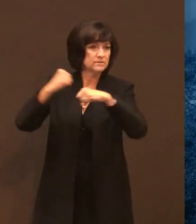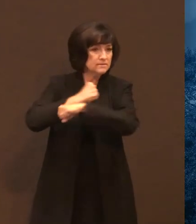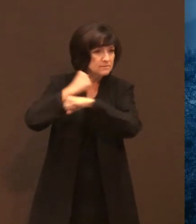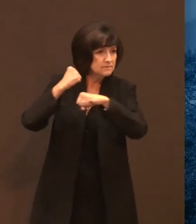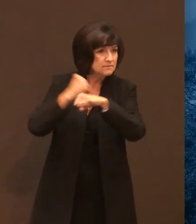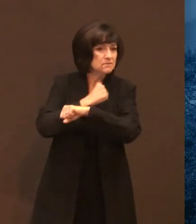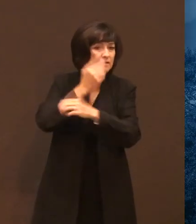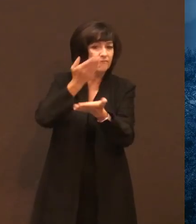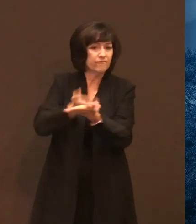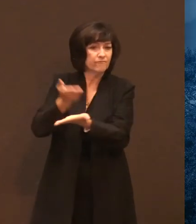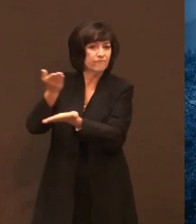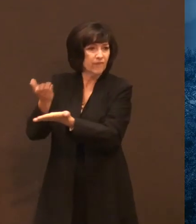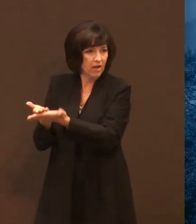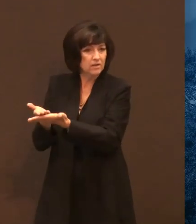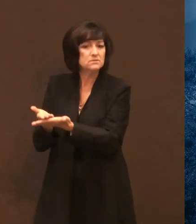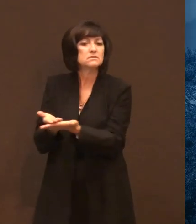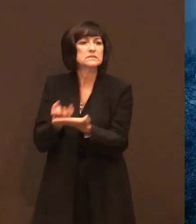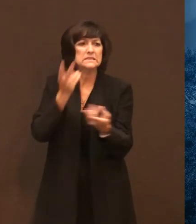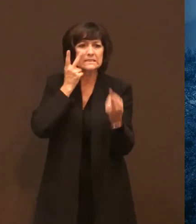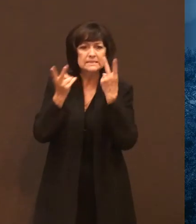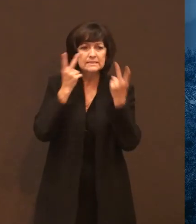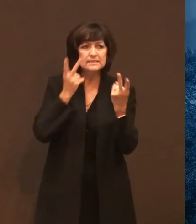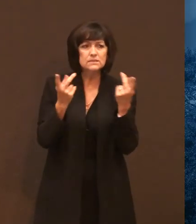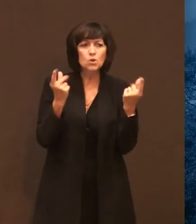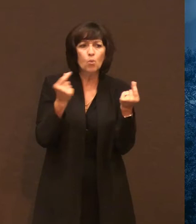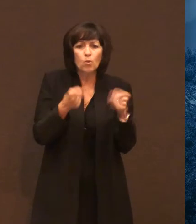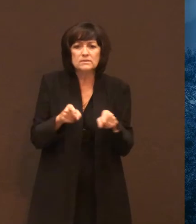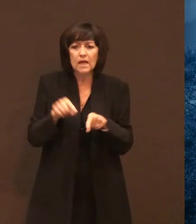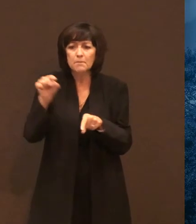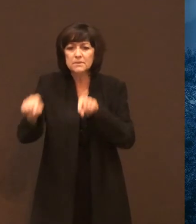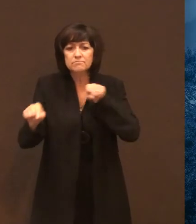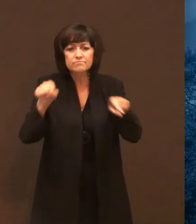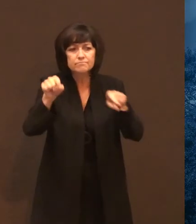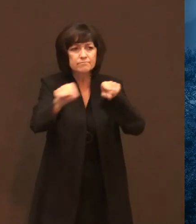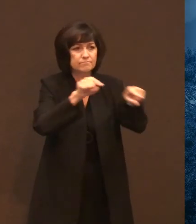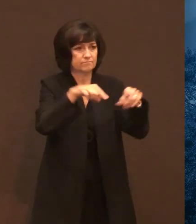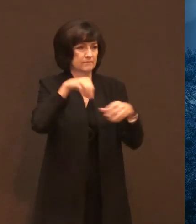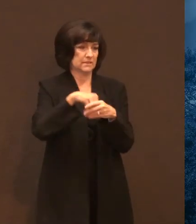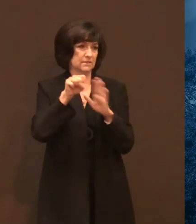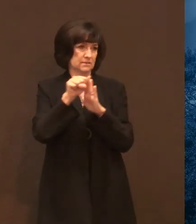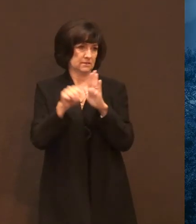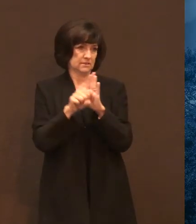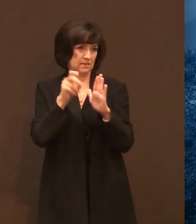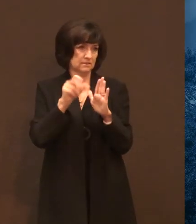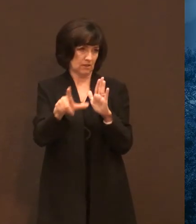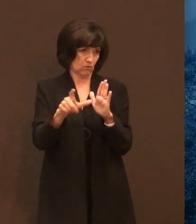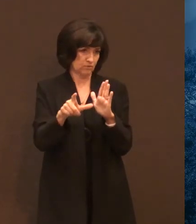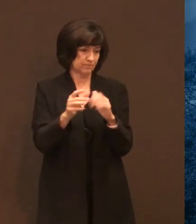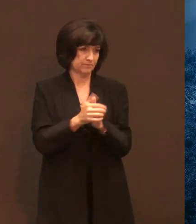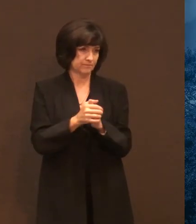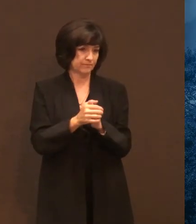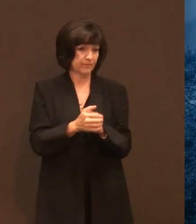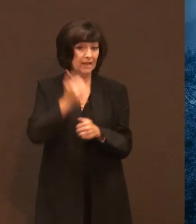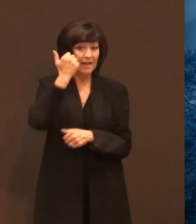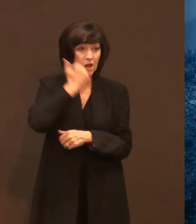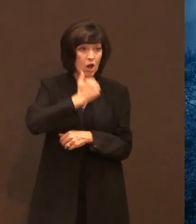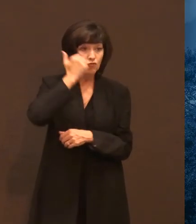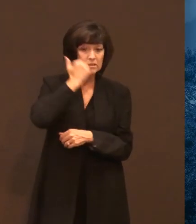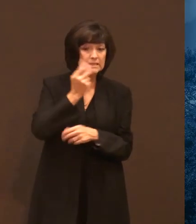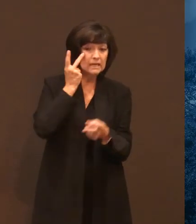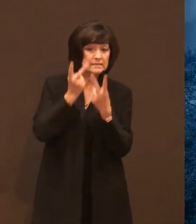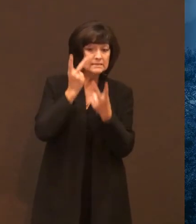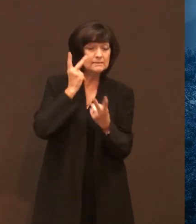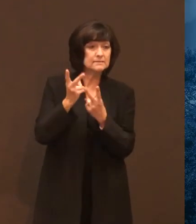on the ground. The percent positive COVID-19 cases, the day-to-day positive